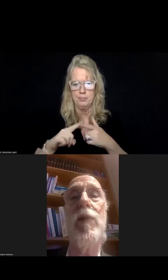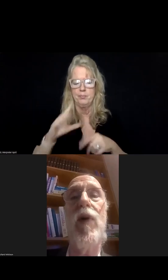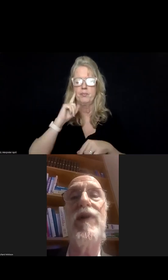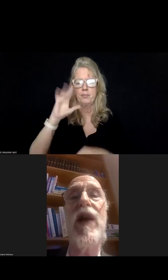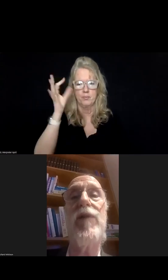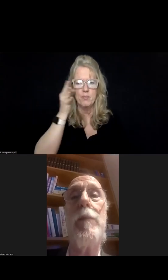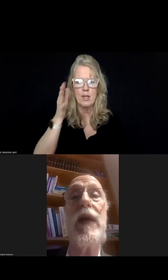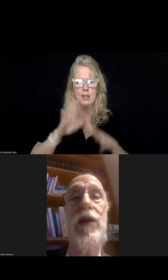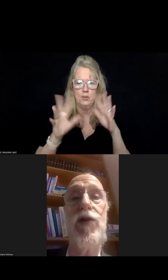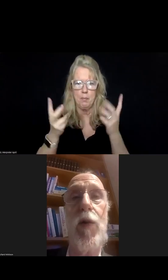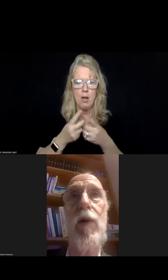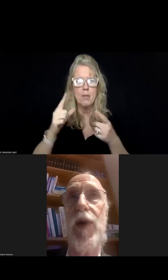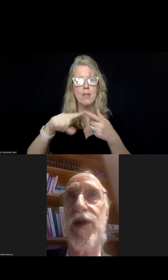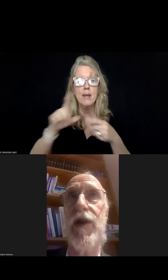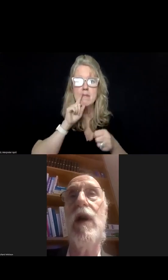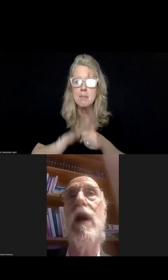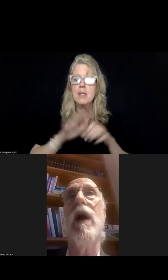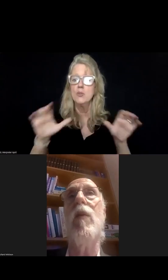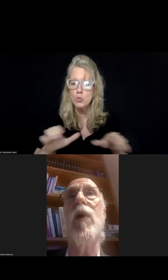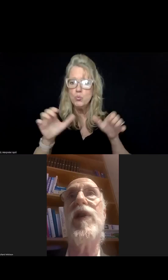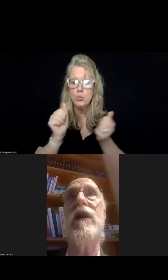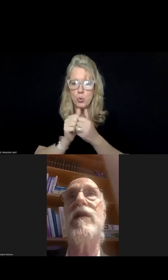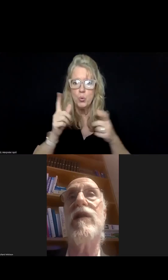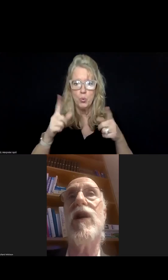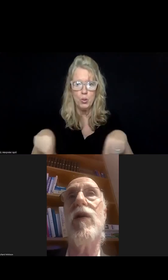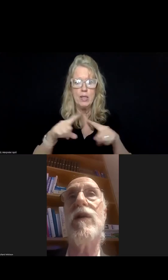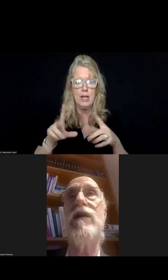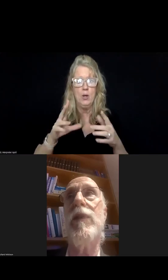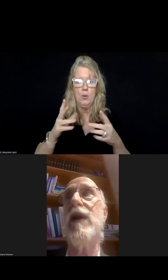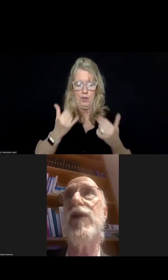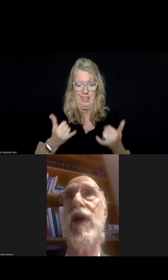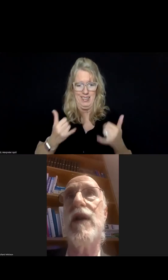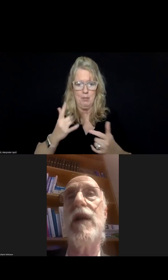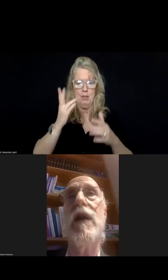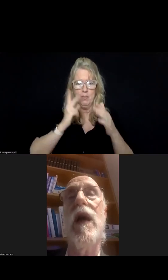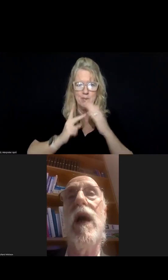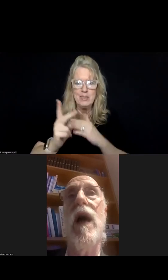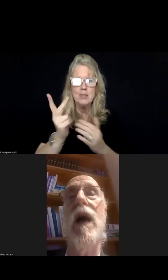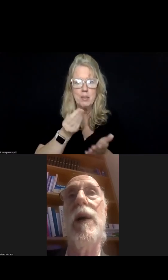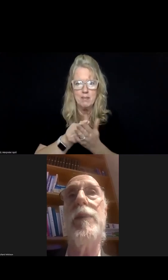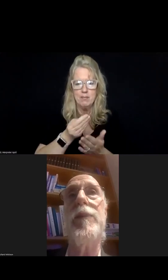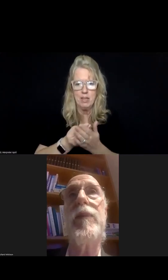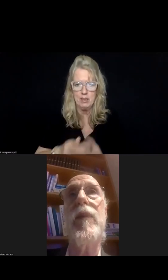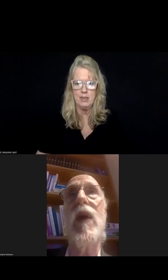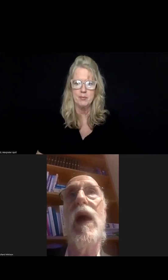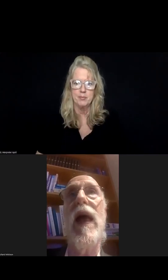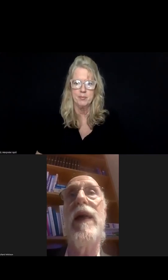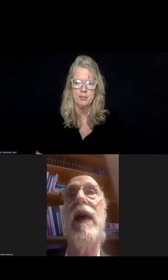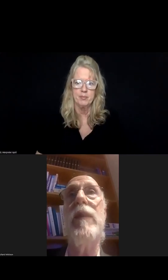and departments have committed to doing with the existing or anticipated funding. And